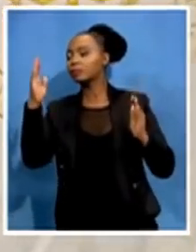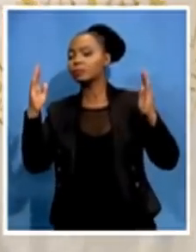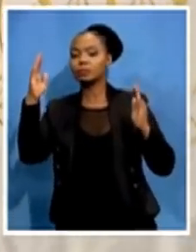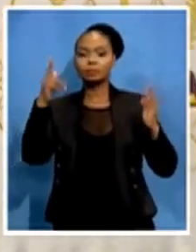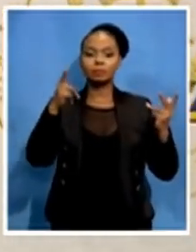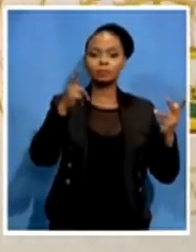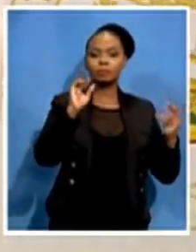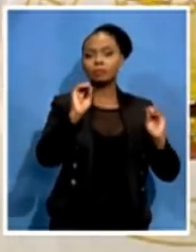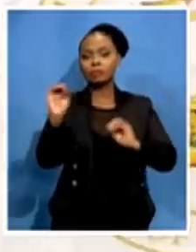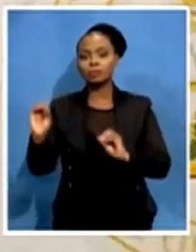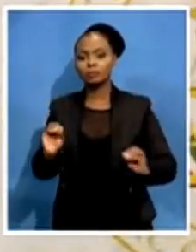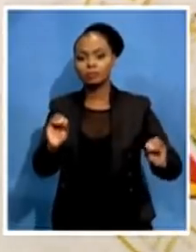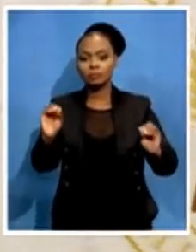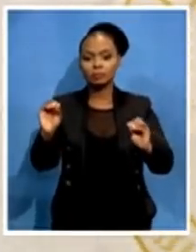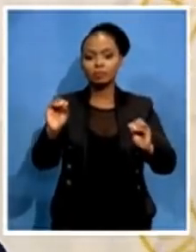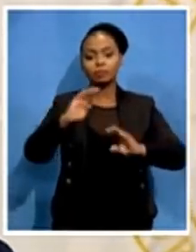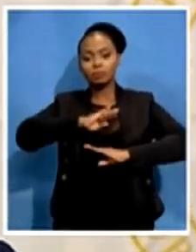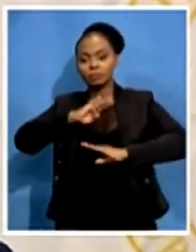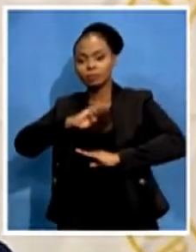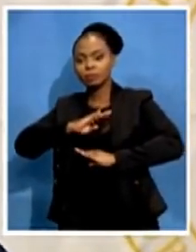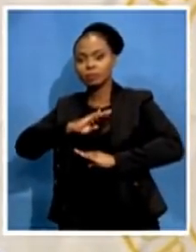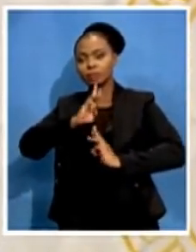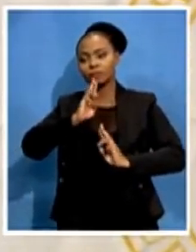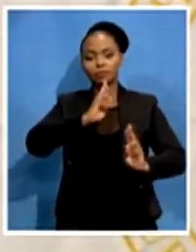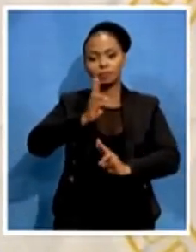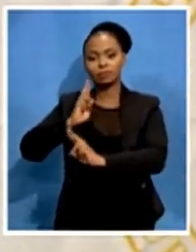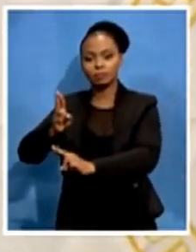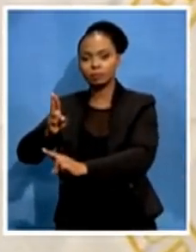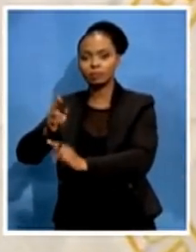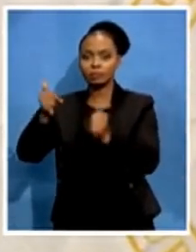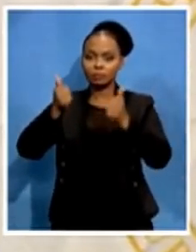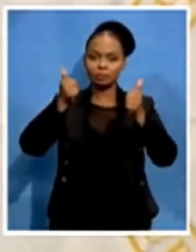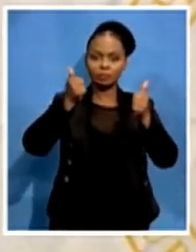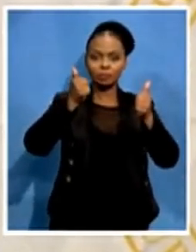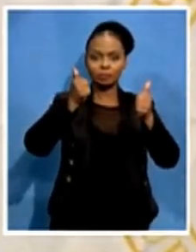We should be done. Over to you. Thank you, good people.